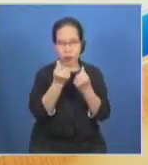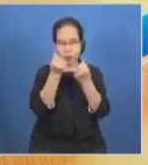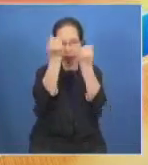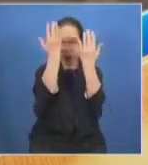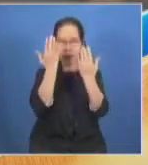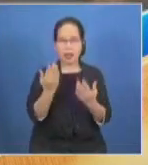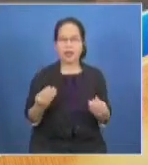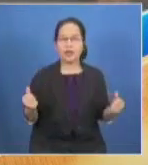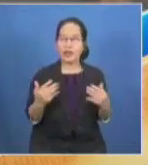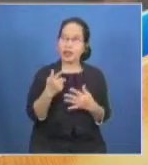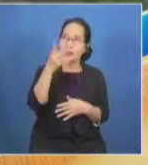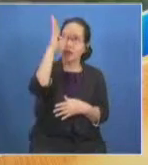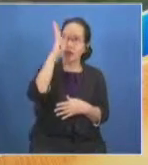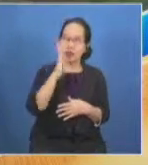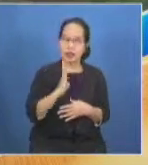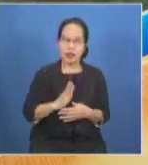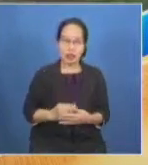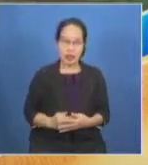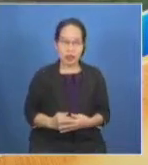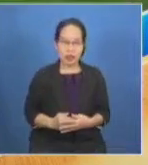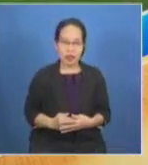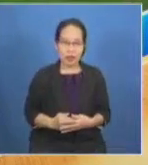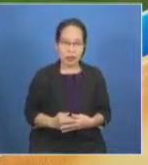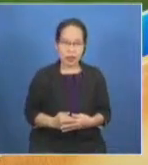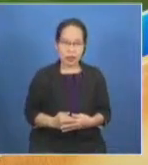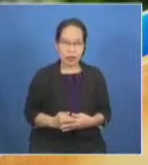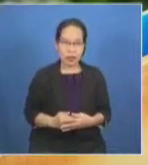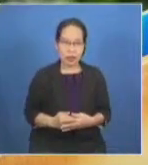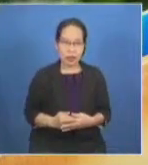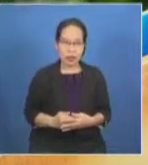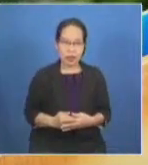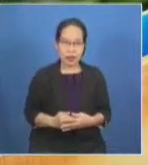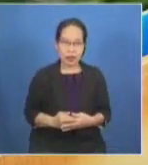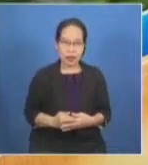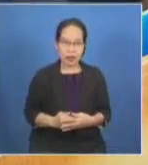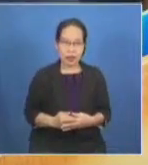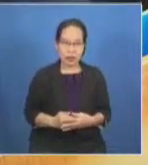Why is it important for us to fear God and obey Him?